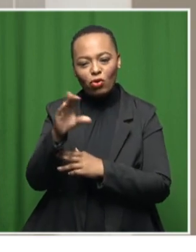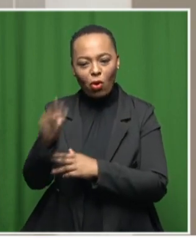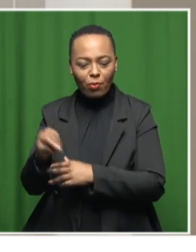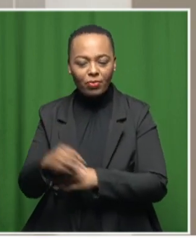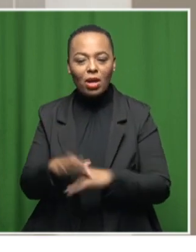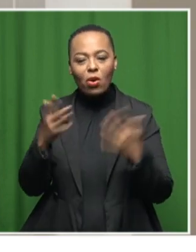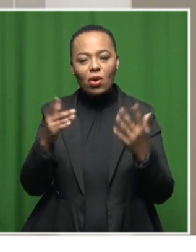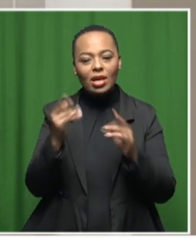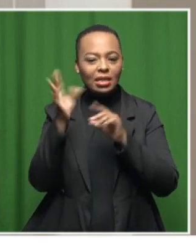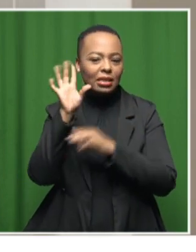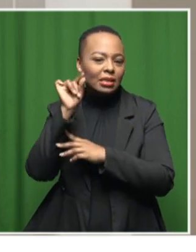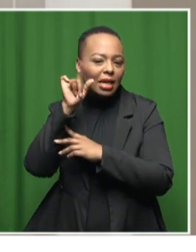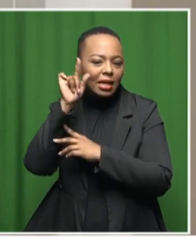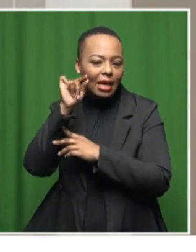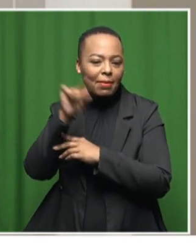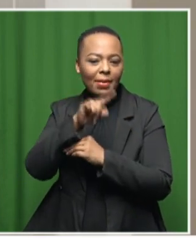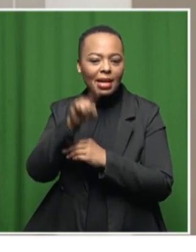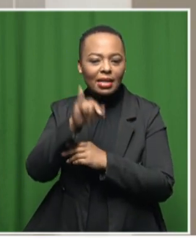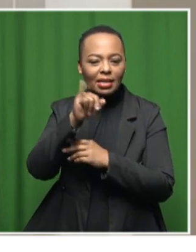Instagram at